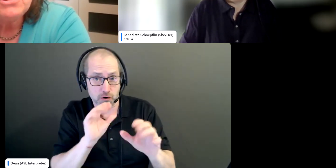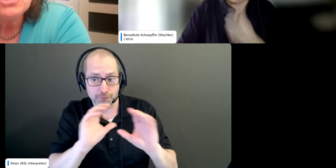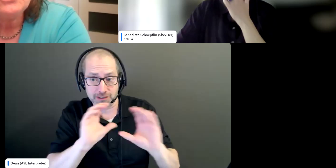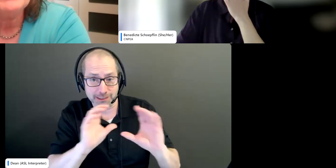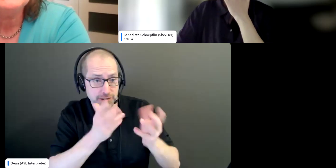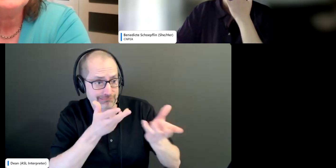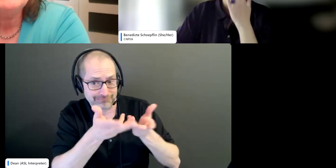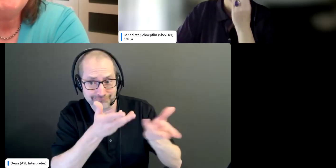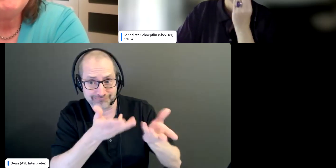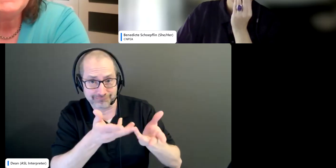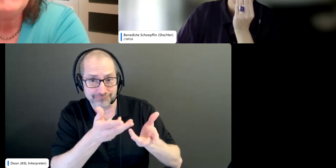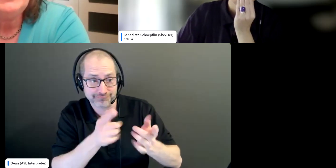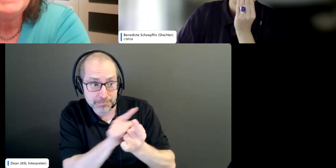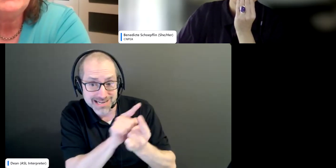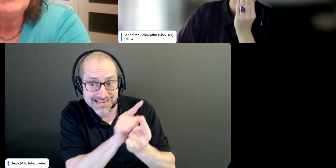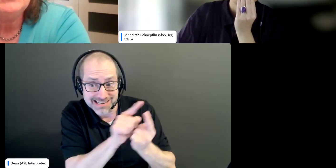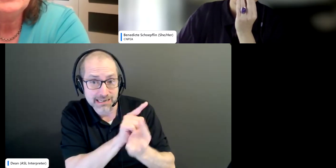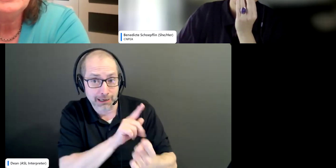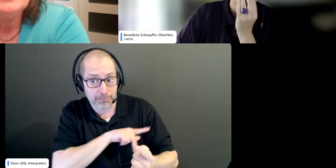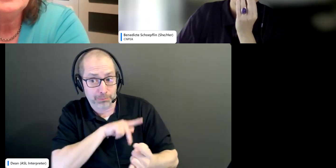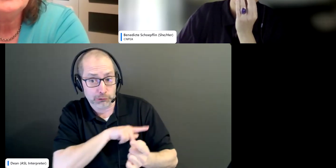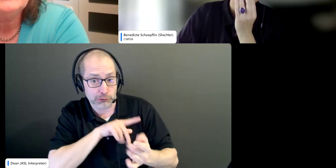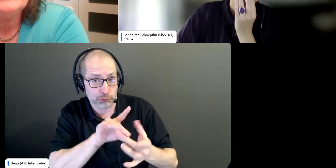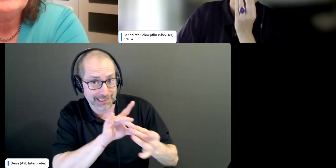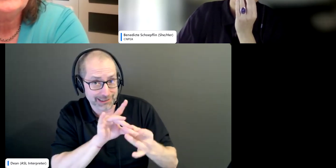personal relationship is fundamental.